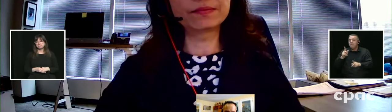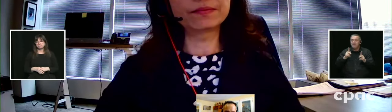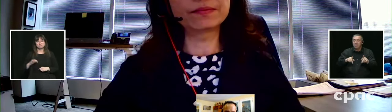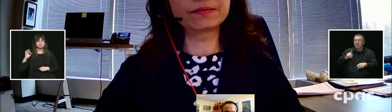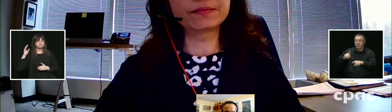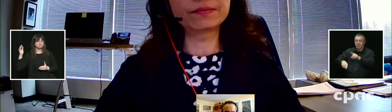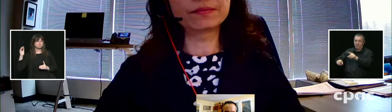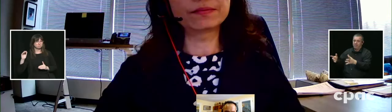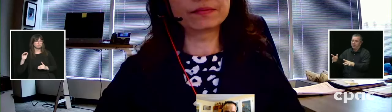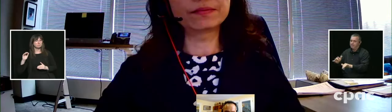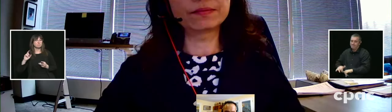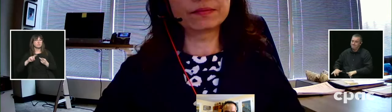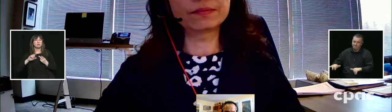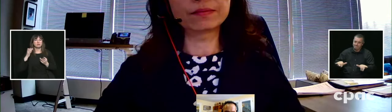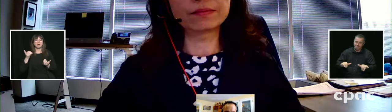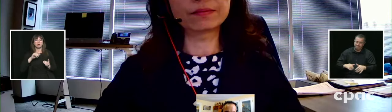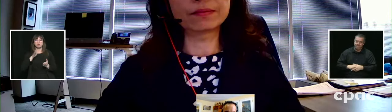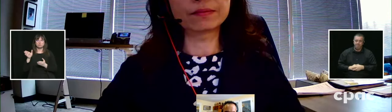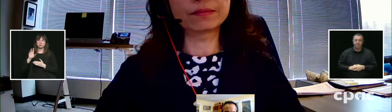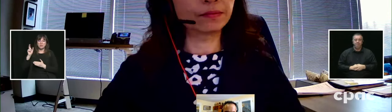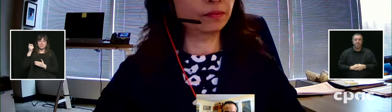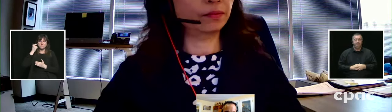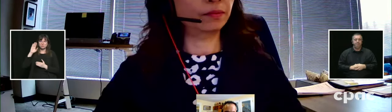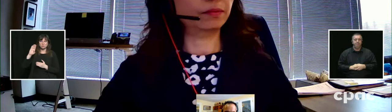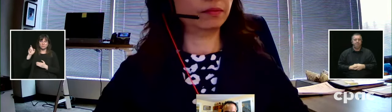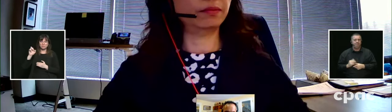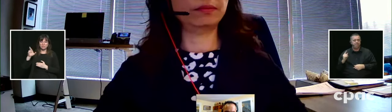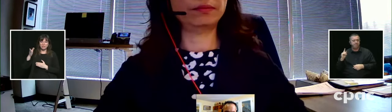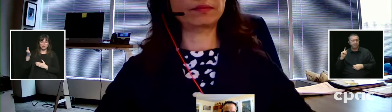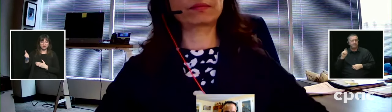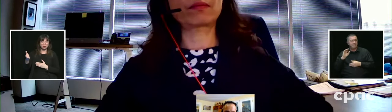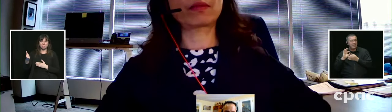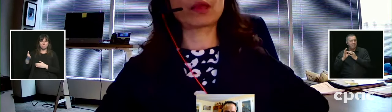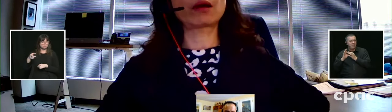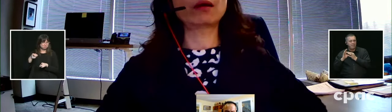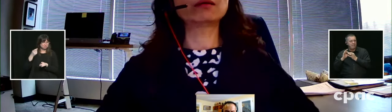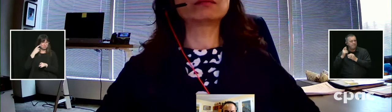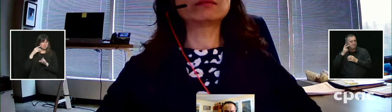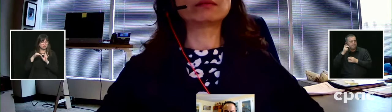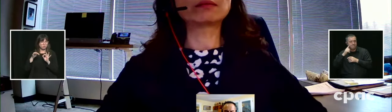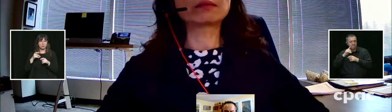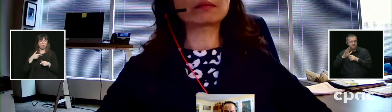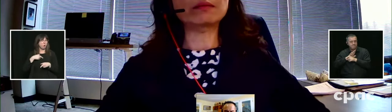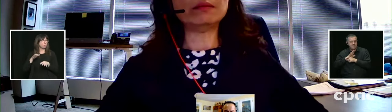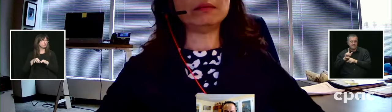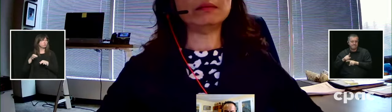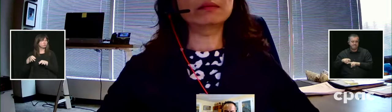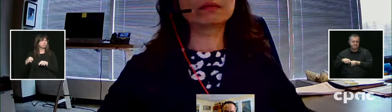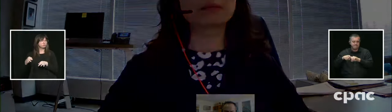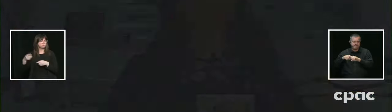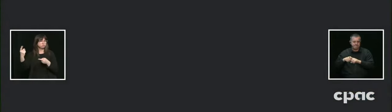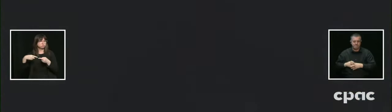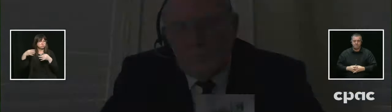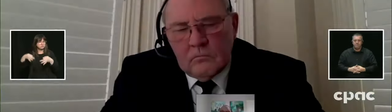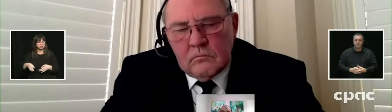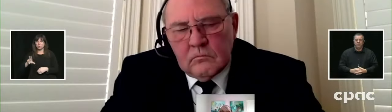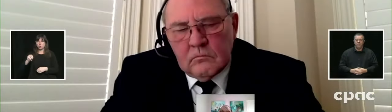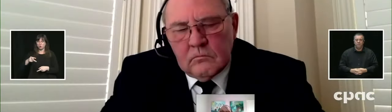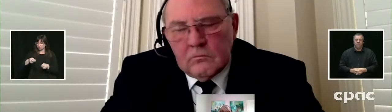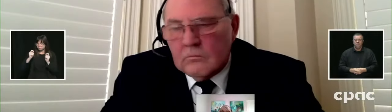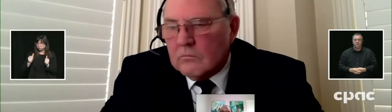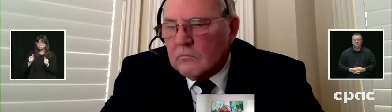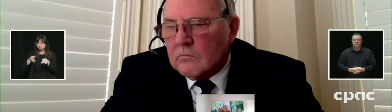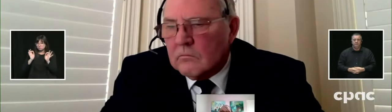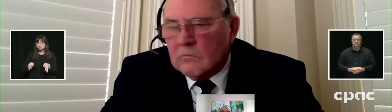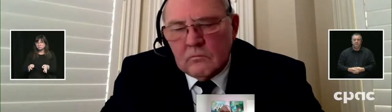Okay, thanks. And for Minister Blair, you've talked a lot about, you saying you're not delaying these decisions about the border, and you're talking about the testing